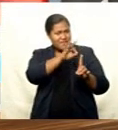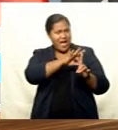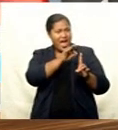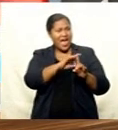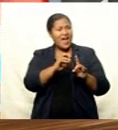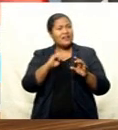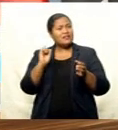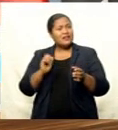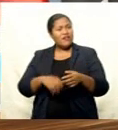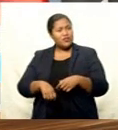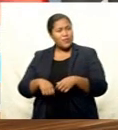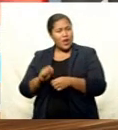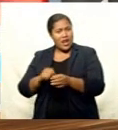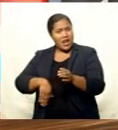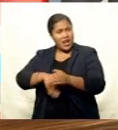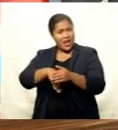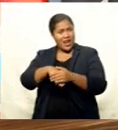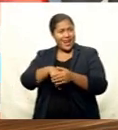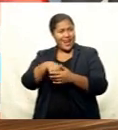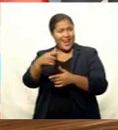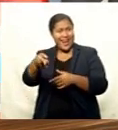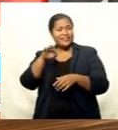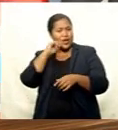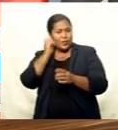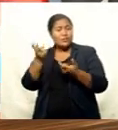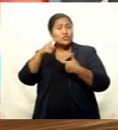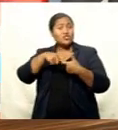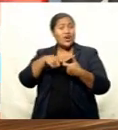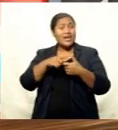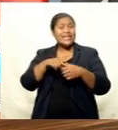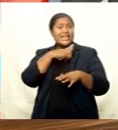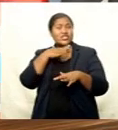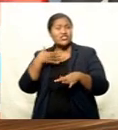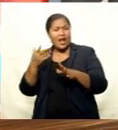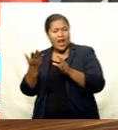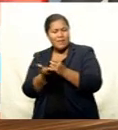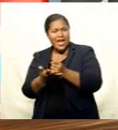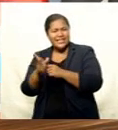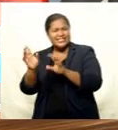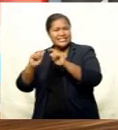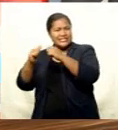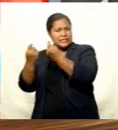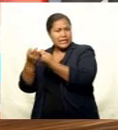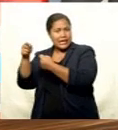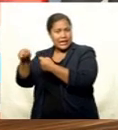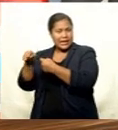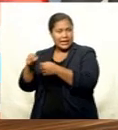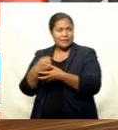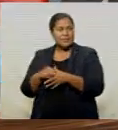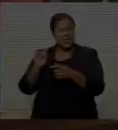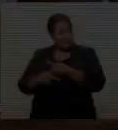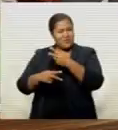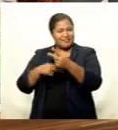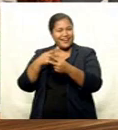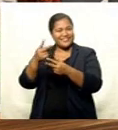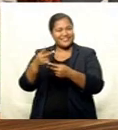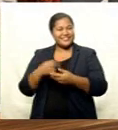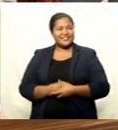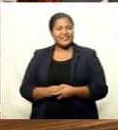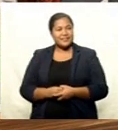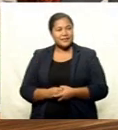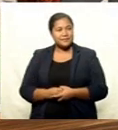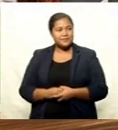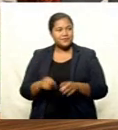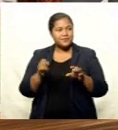Trina Davis, who recently joined Israel-based club ASA Tel Aviv, has been forced to cut her adventure short.